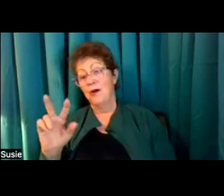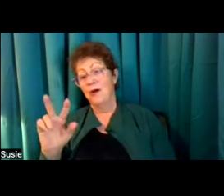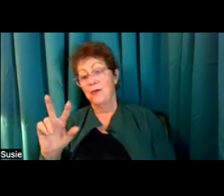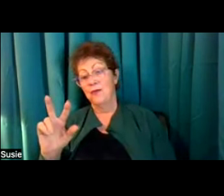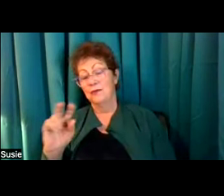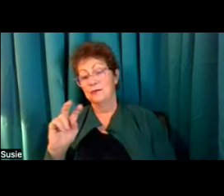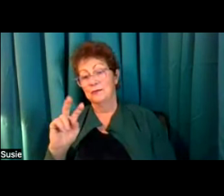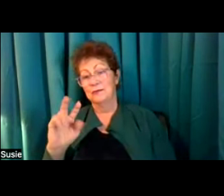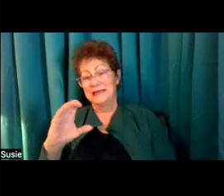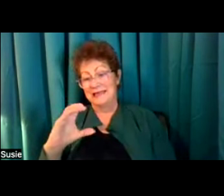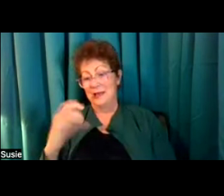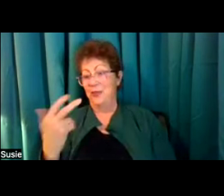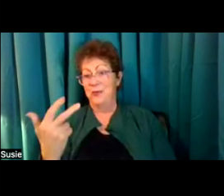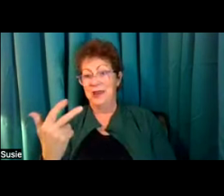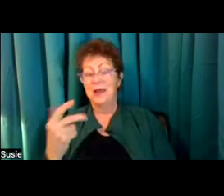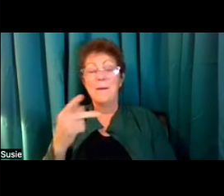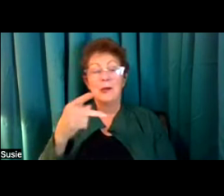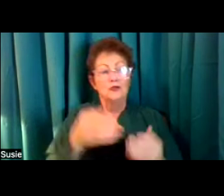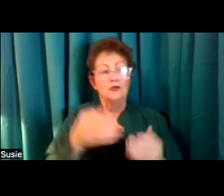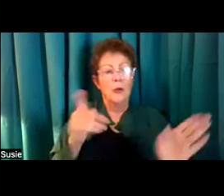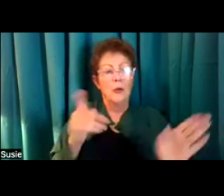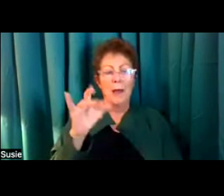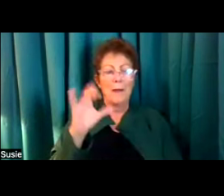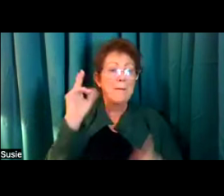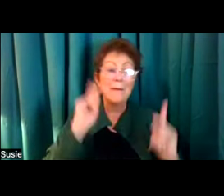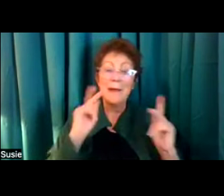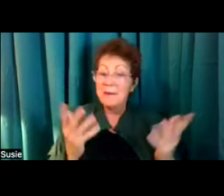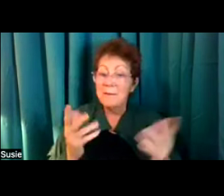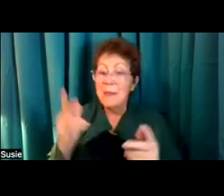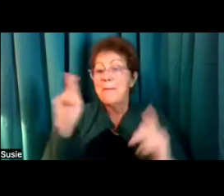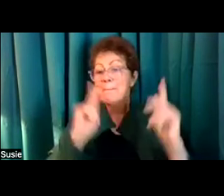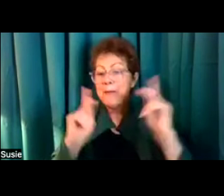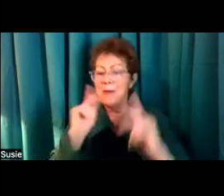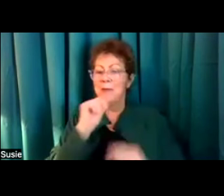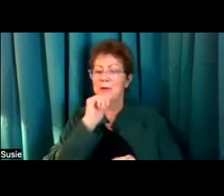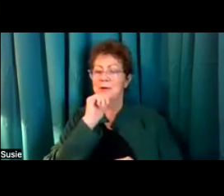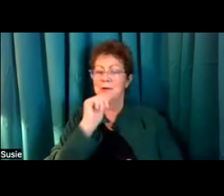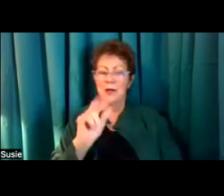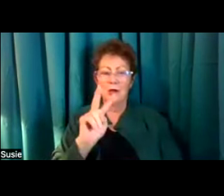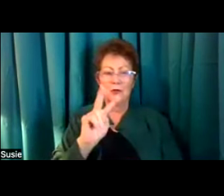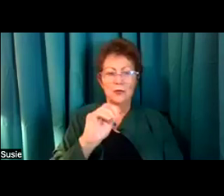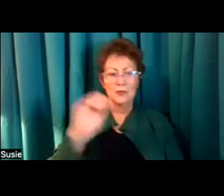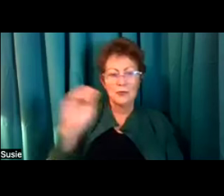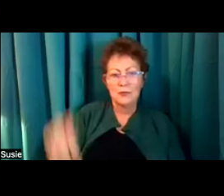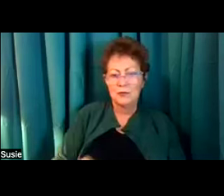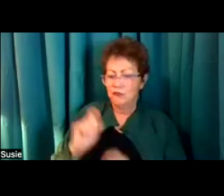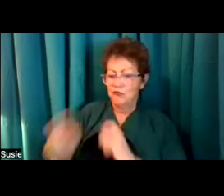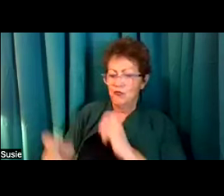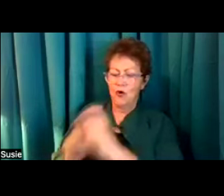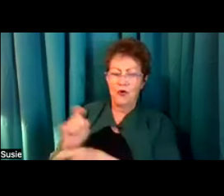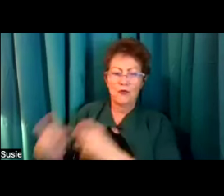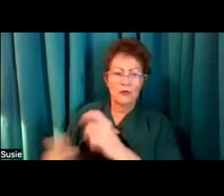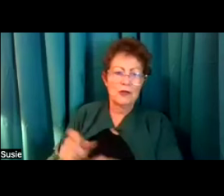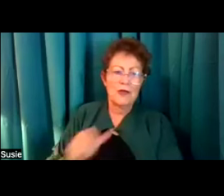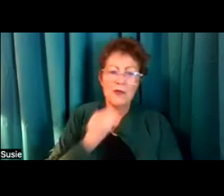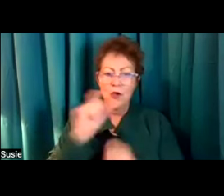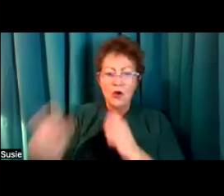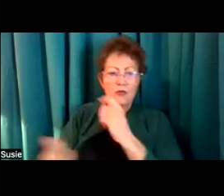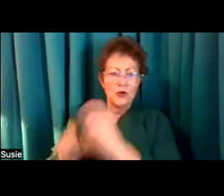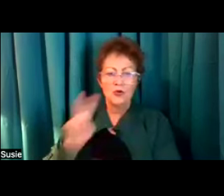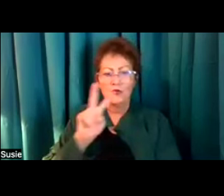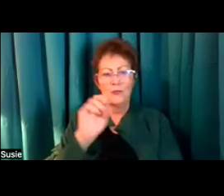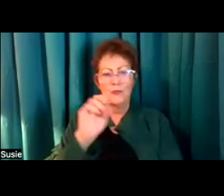general public, which basically means people who are not 2% donors to the organization, people who are not donating at least